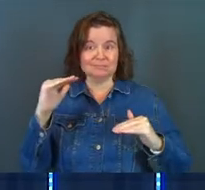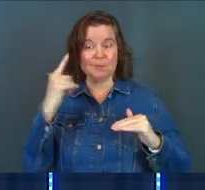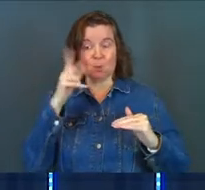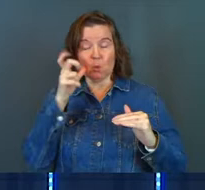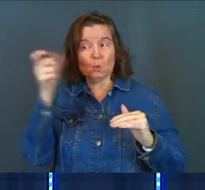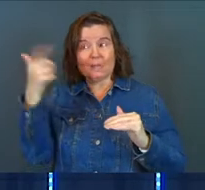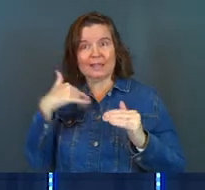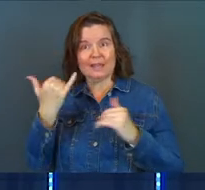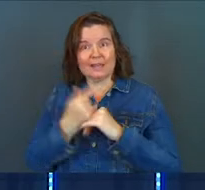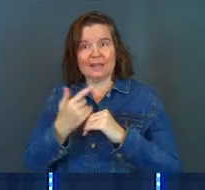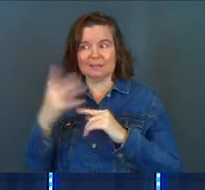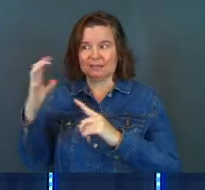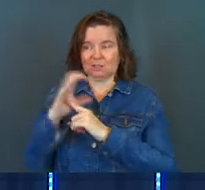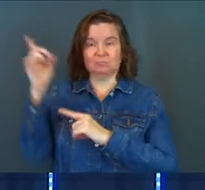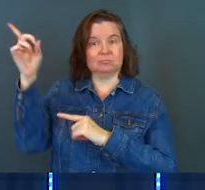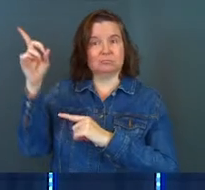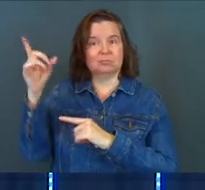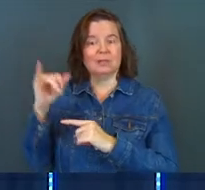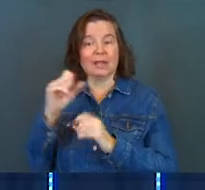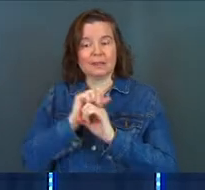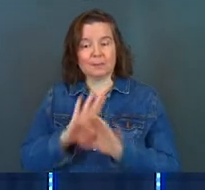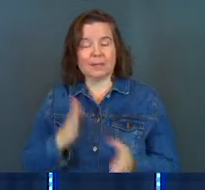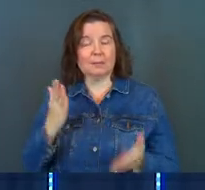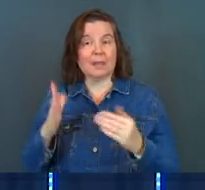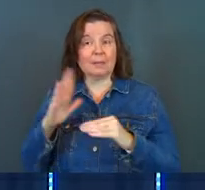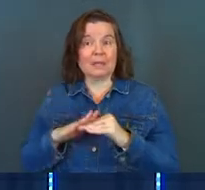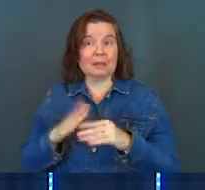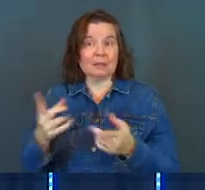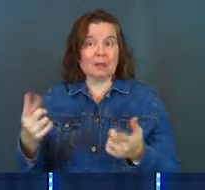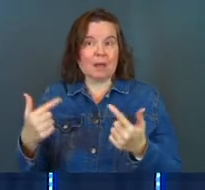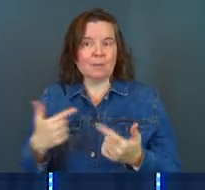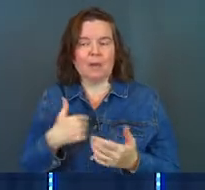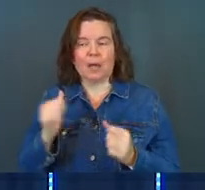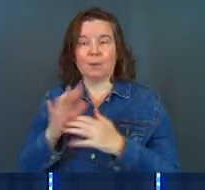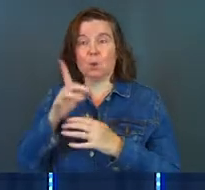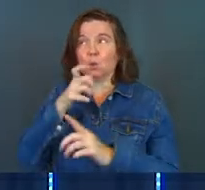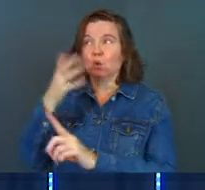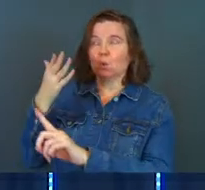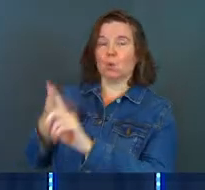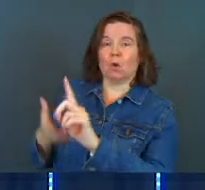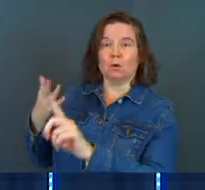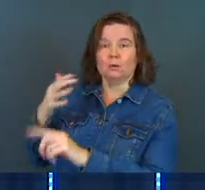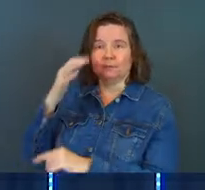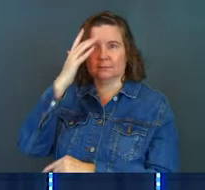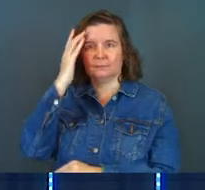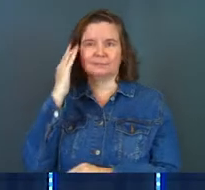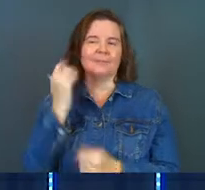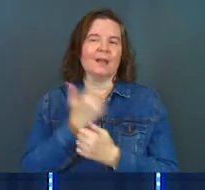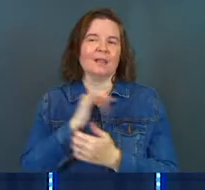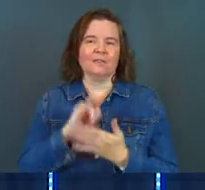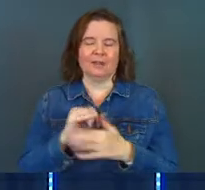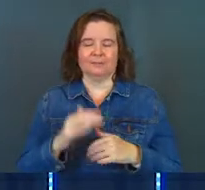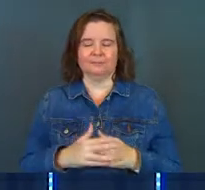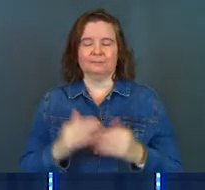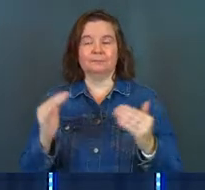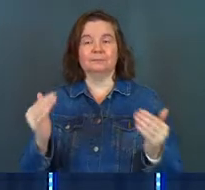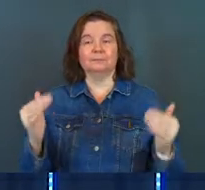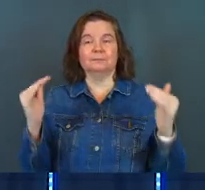day. Like the blessing may be on its way. I'm praising you for who you are. Love that. Verse